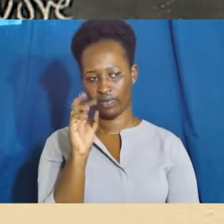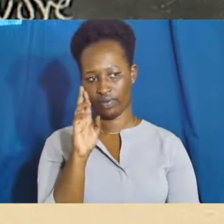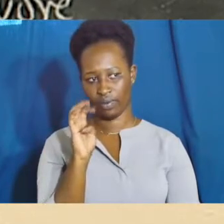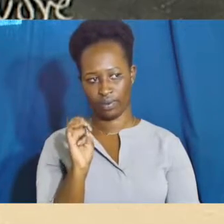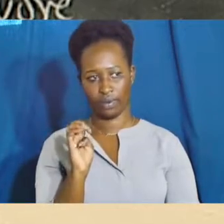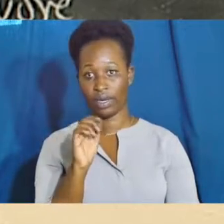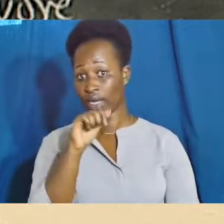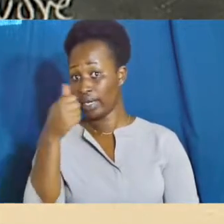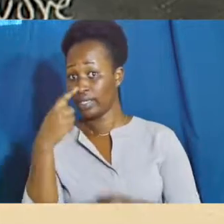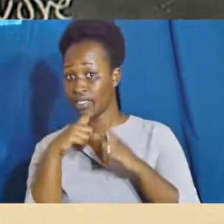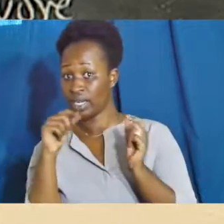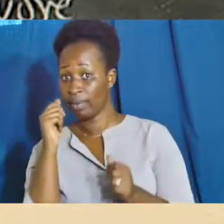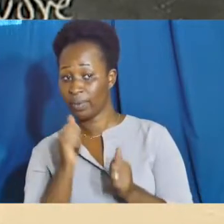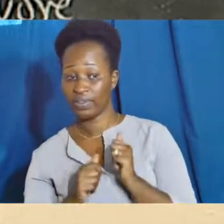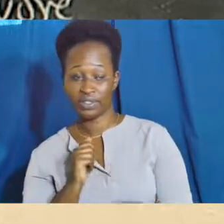Can you give another term?